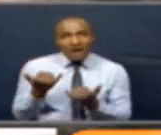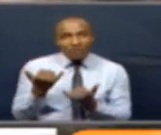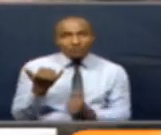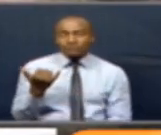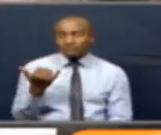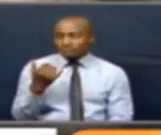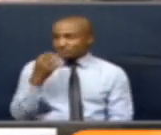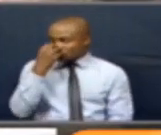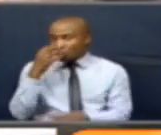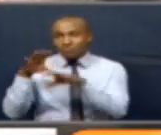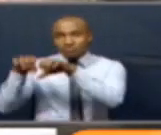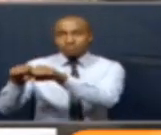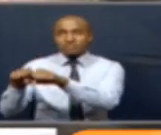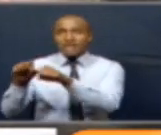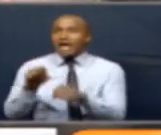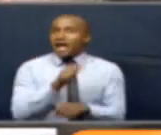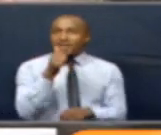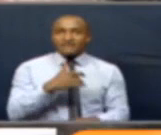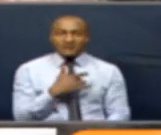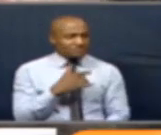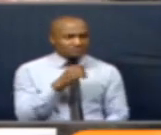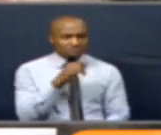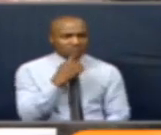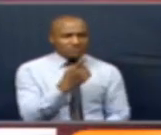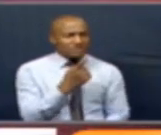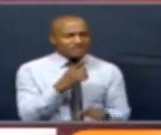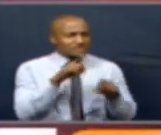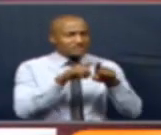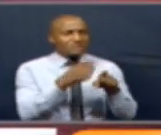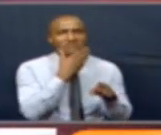na wengine wakihisi Gideon Moi hastahili kuwekwa kwenye mizani ya babake